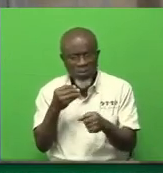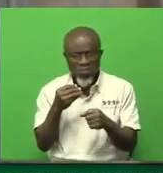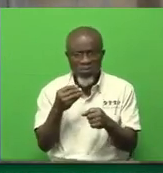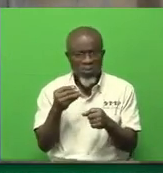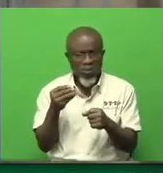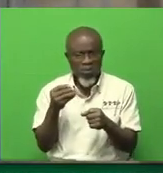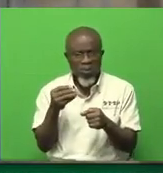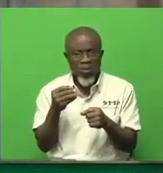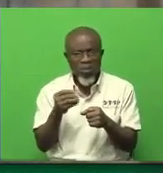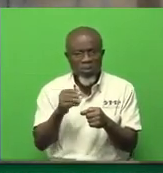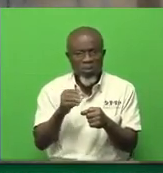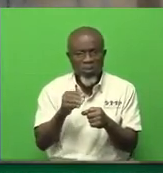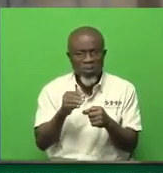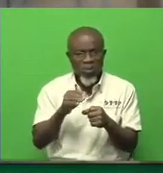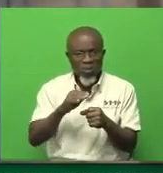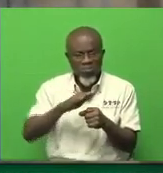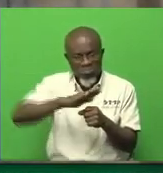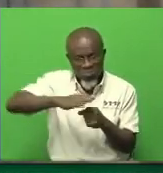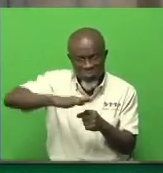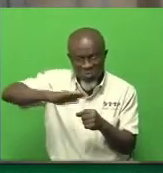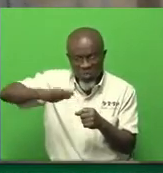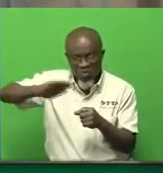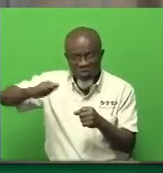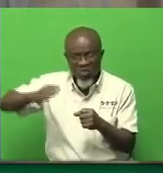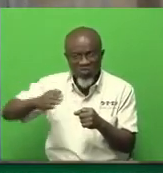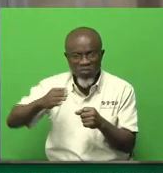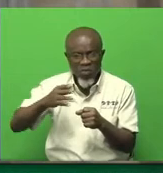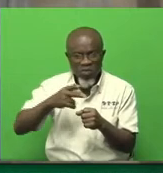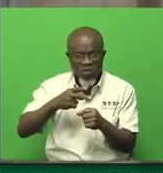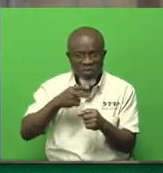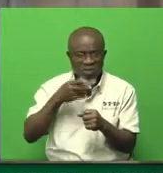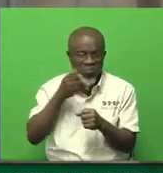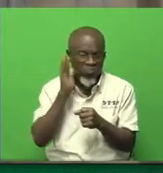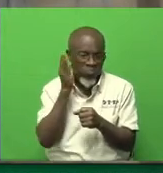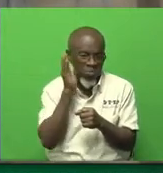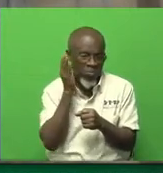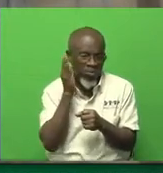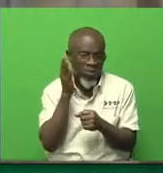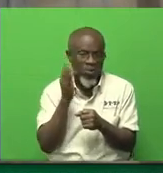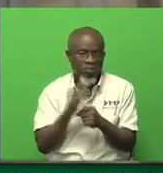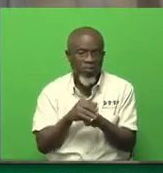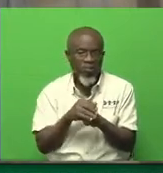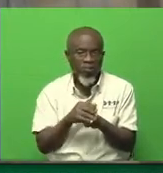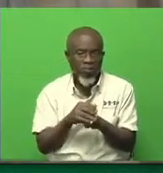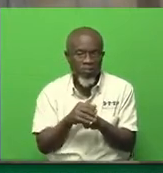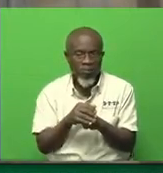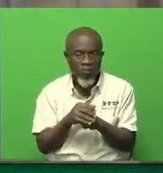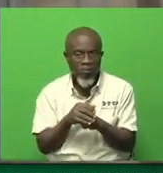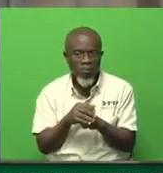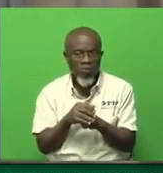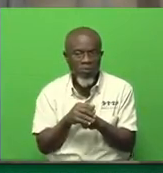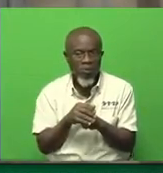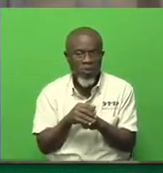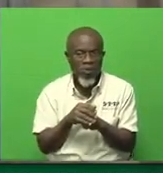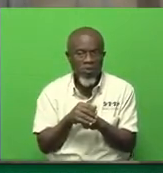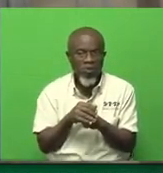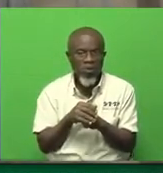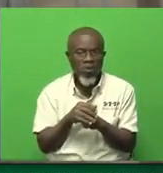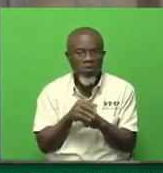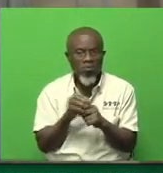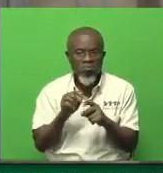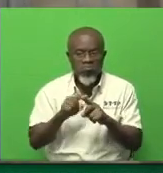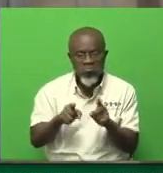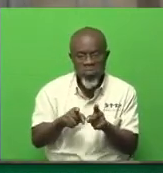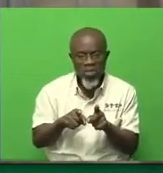he has tossed around all sorts of high standing language in a weird accent that I could barely understand but